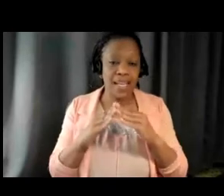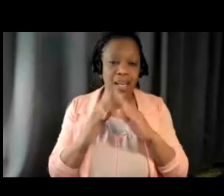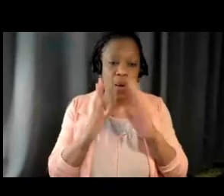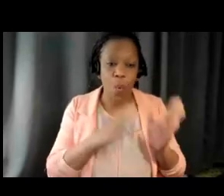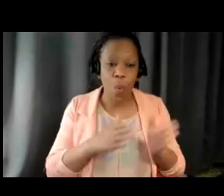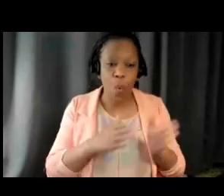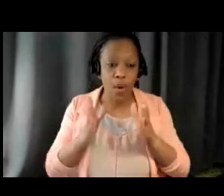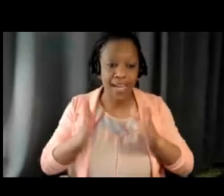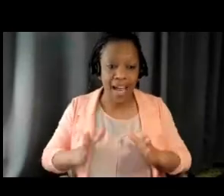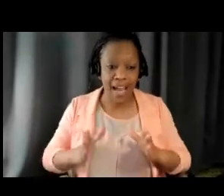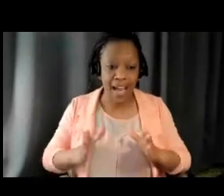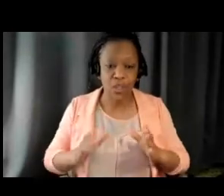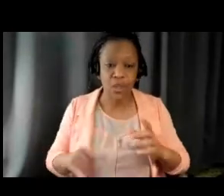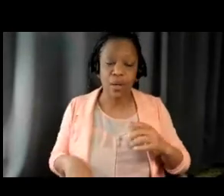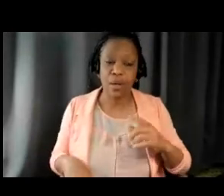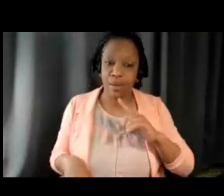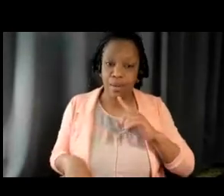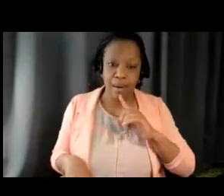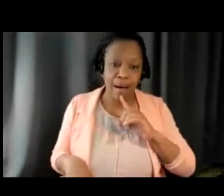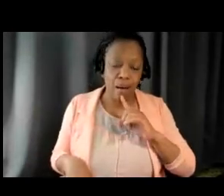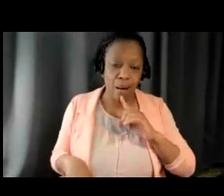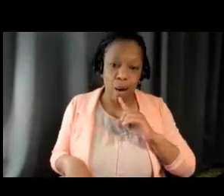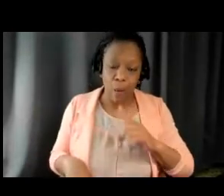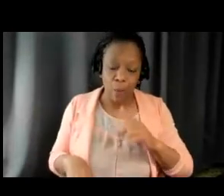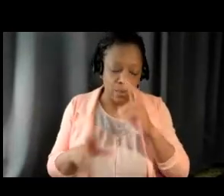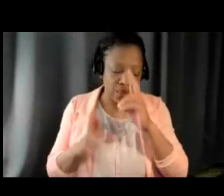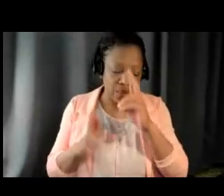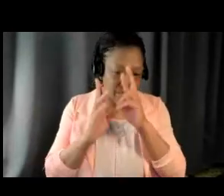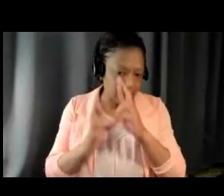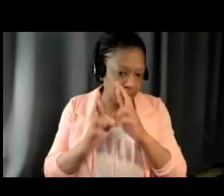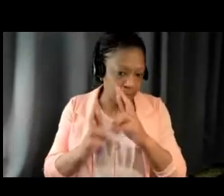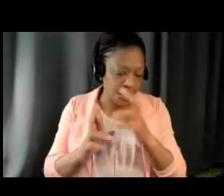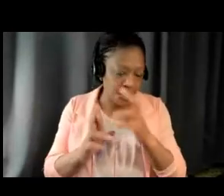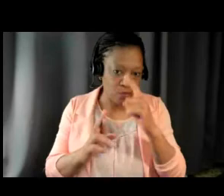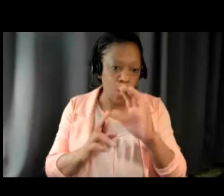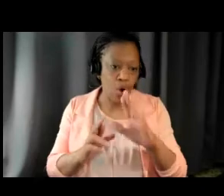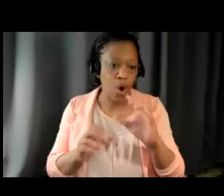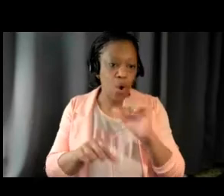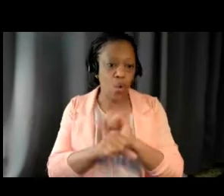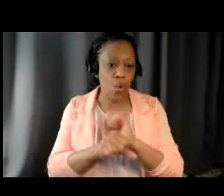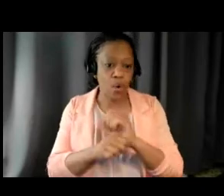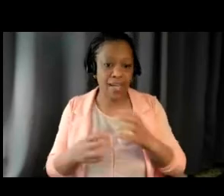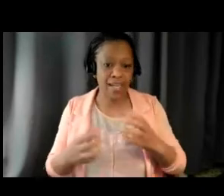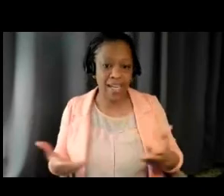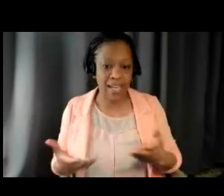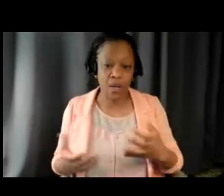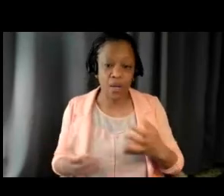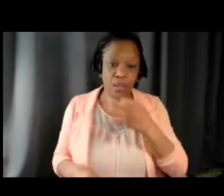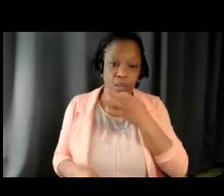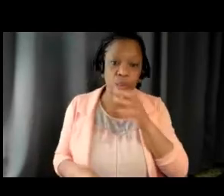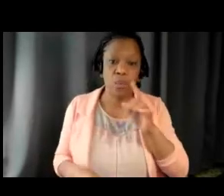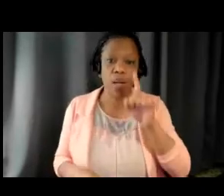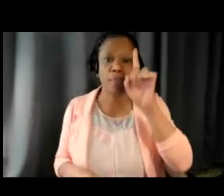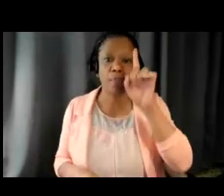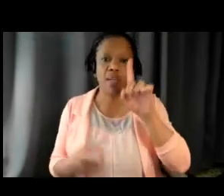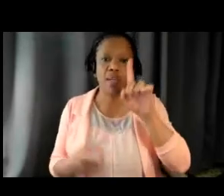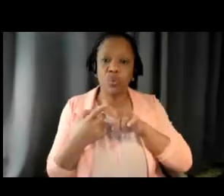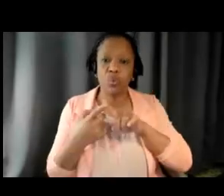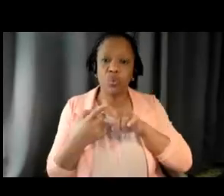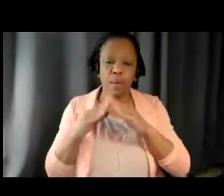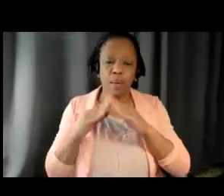large debt to in terms of all the groundwork she's done in this work and the work that she continues to do here. We're about to head upstairs to the community space if you want to join